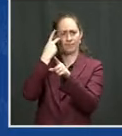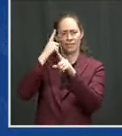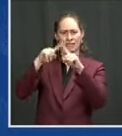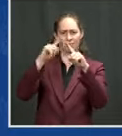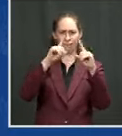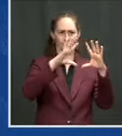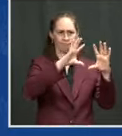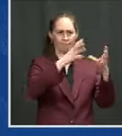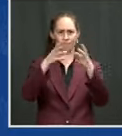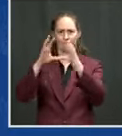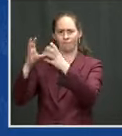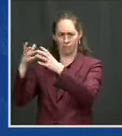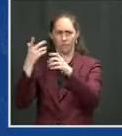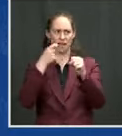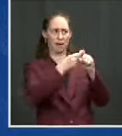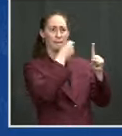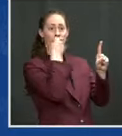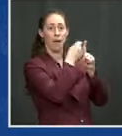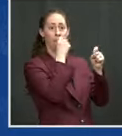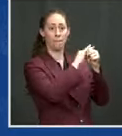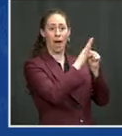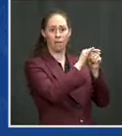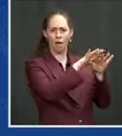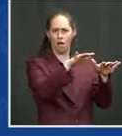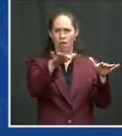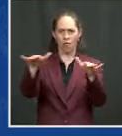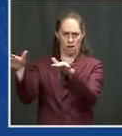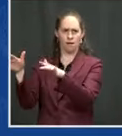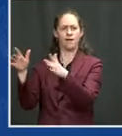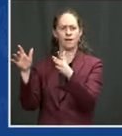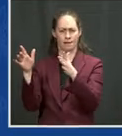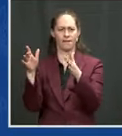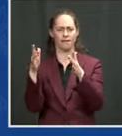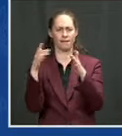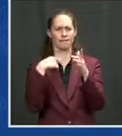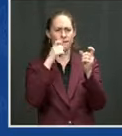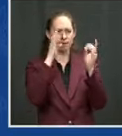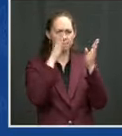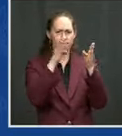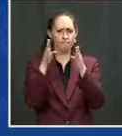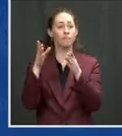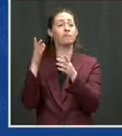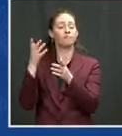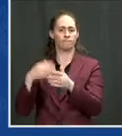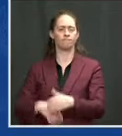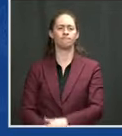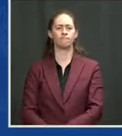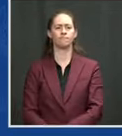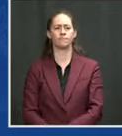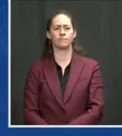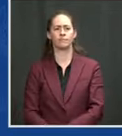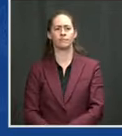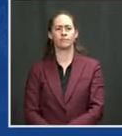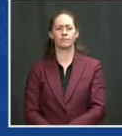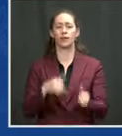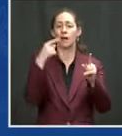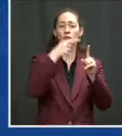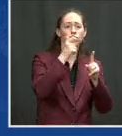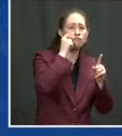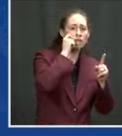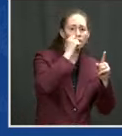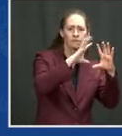today, though, I want to focus in on race and place, on people of color and rurality in particular. And I want to